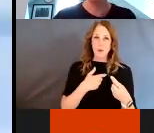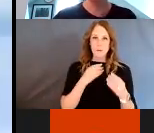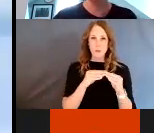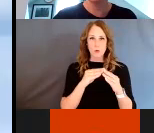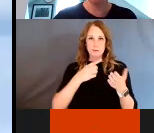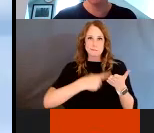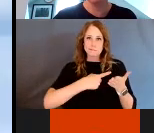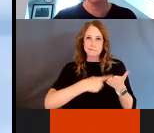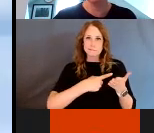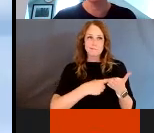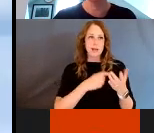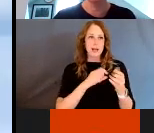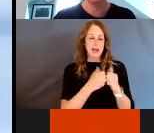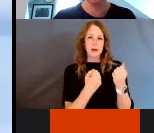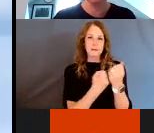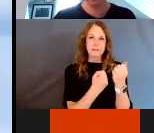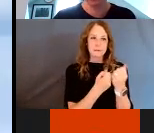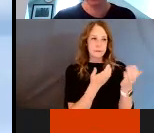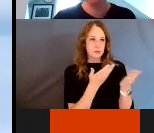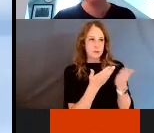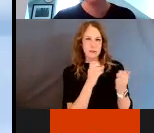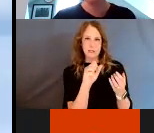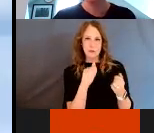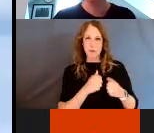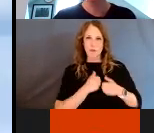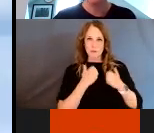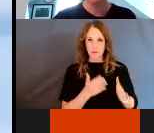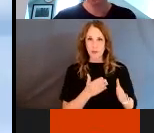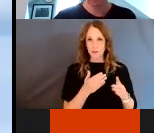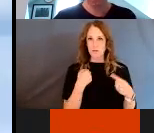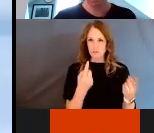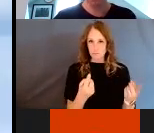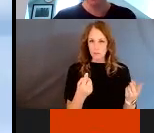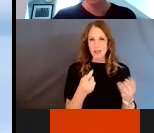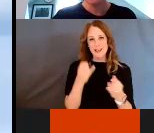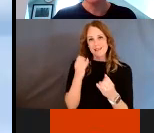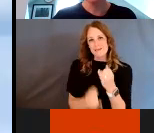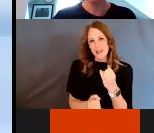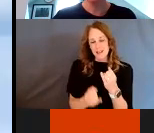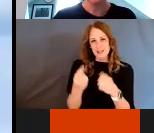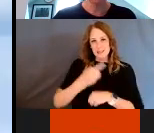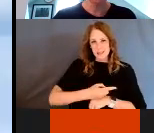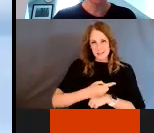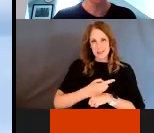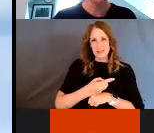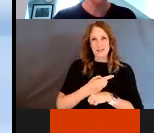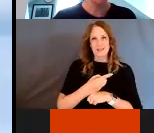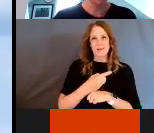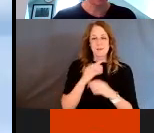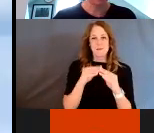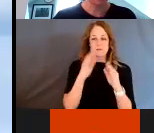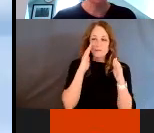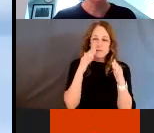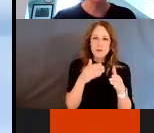about how you will be helping and serving sexual assault survivors. This final webinar is for sexual assault